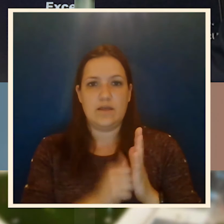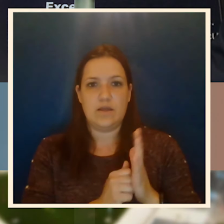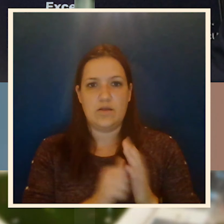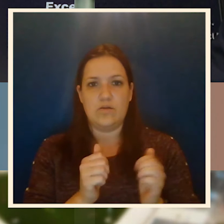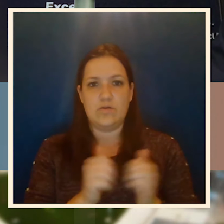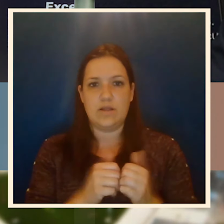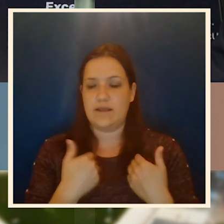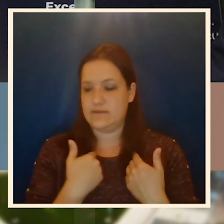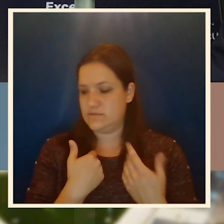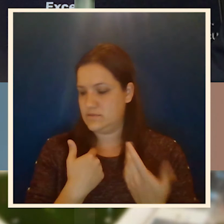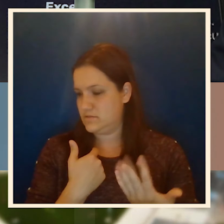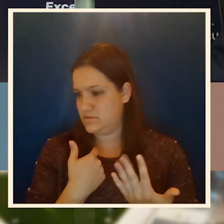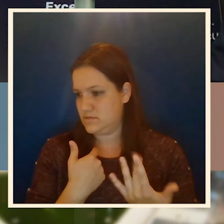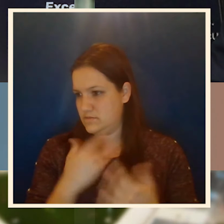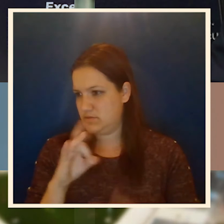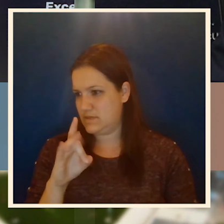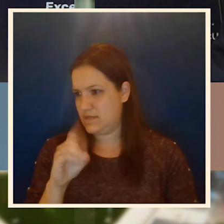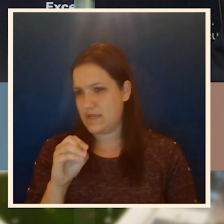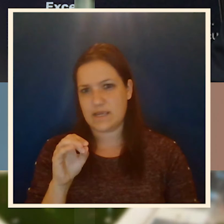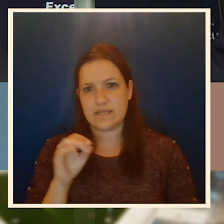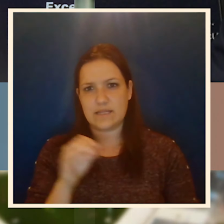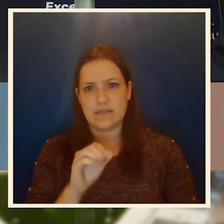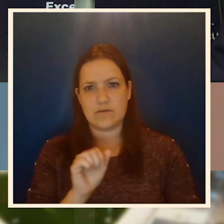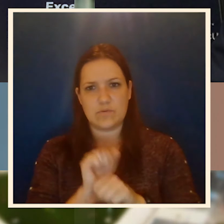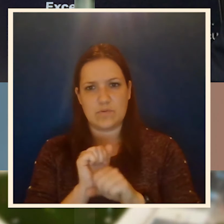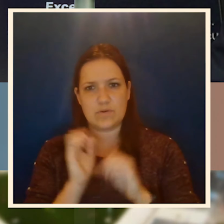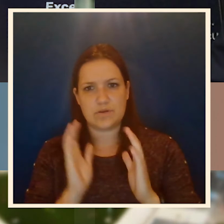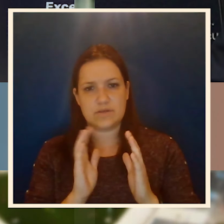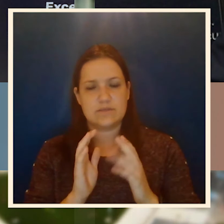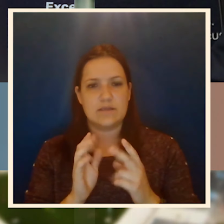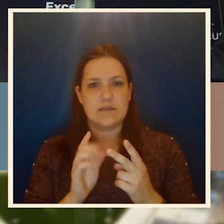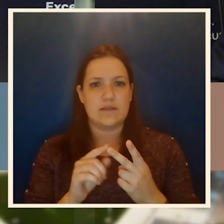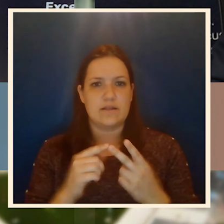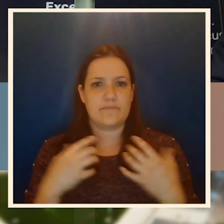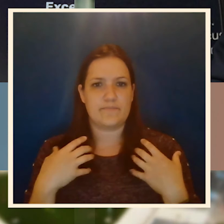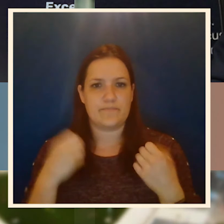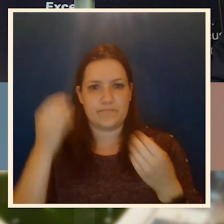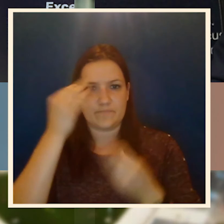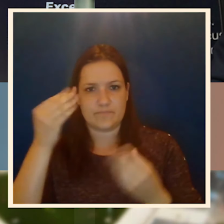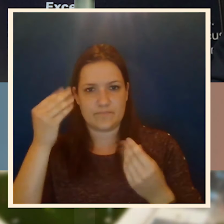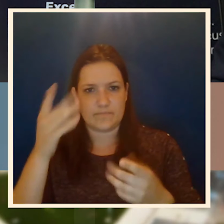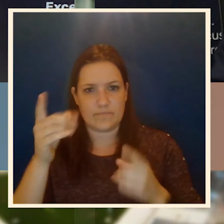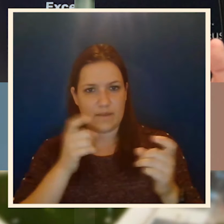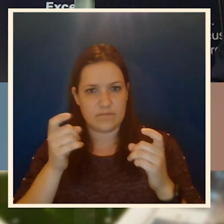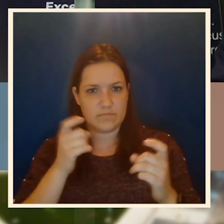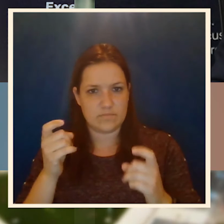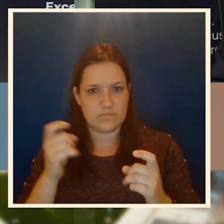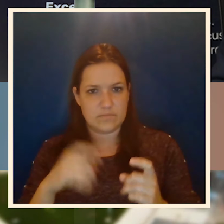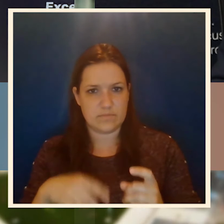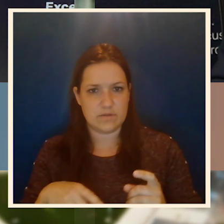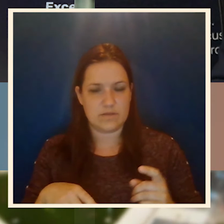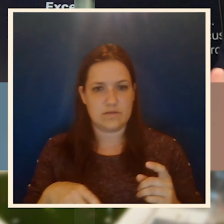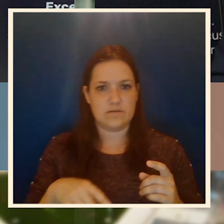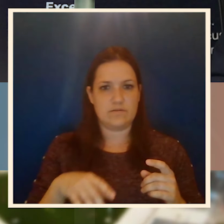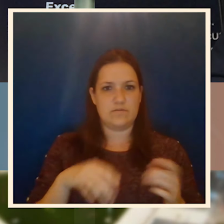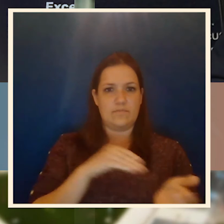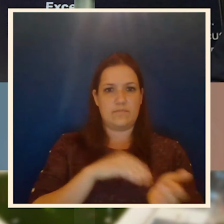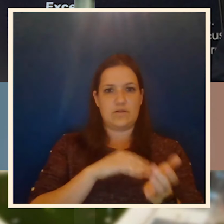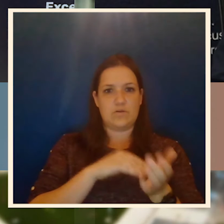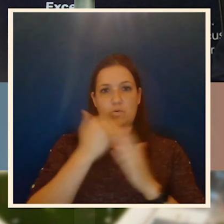which has probably about 80 employees, and then health information management, which is the term for